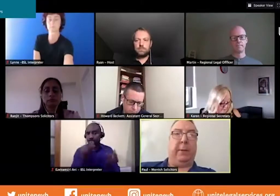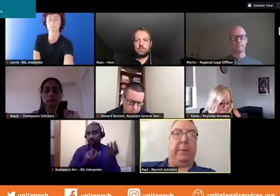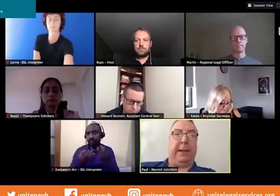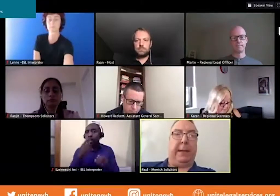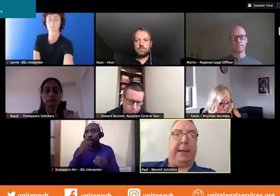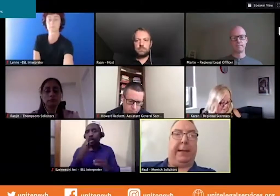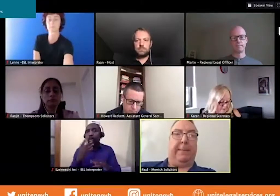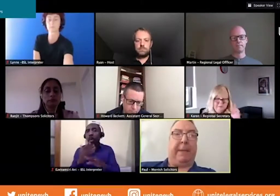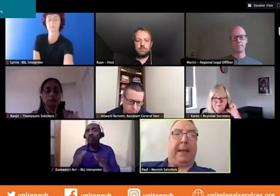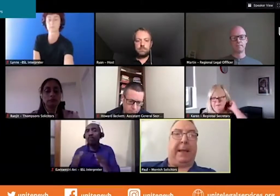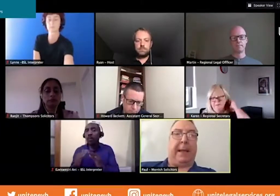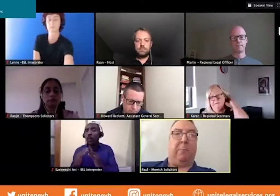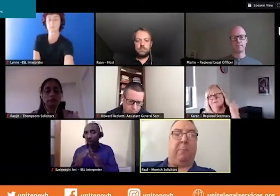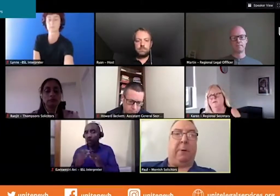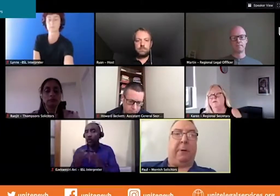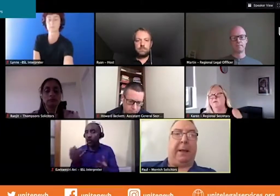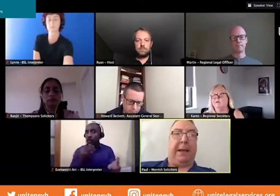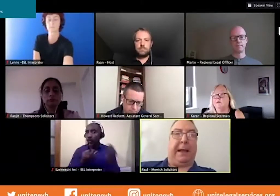home, and